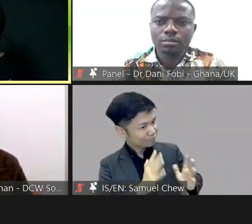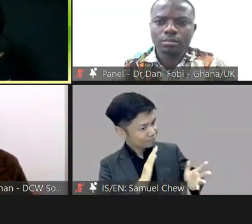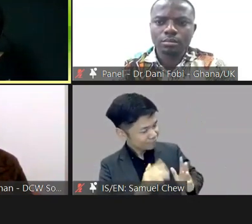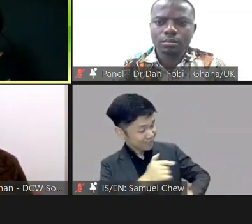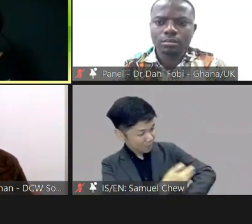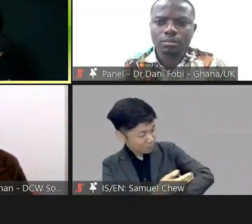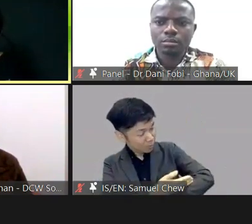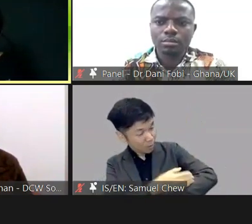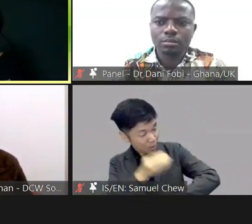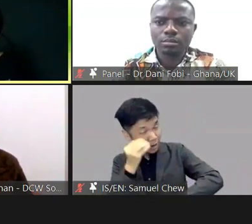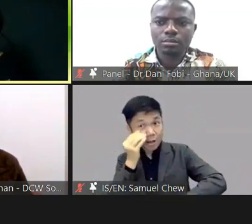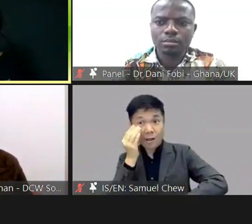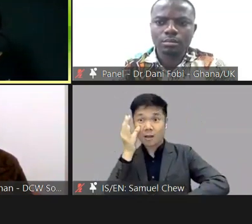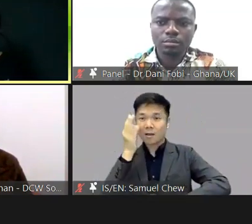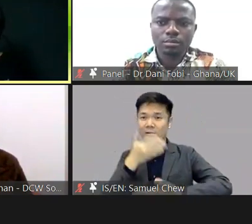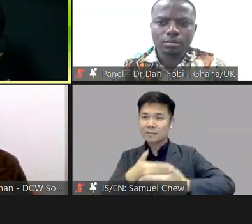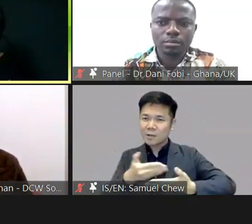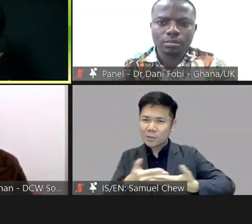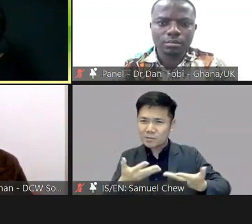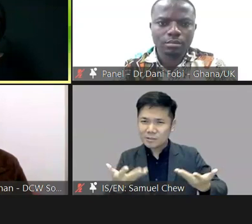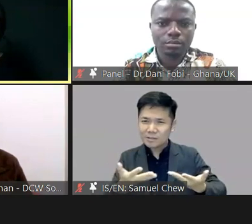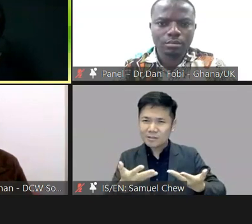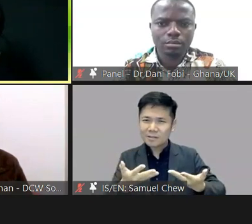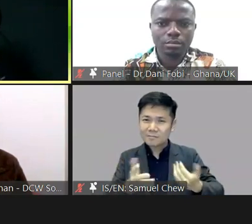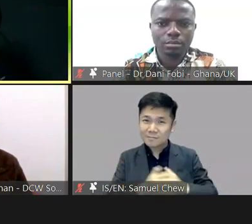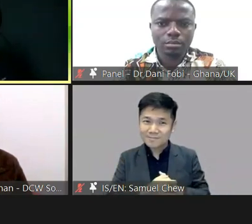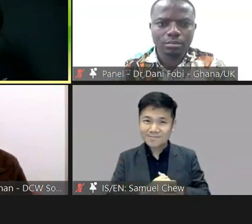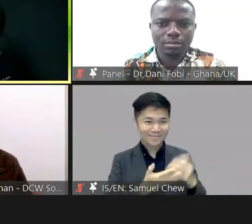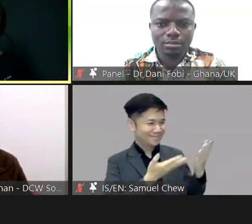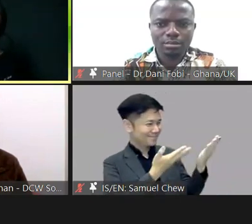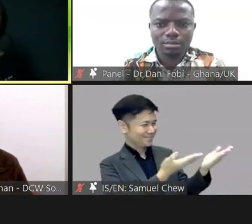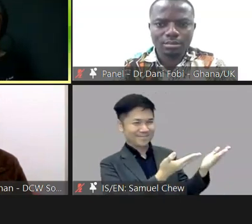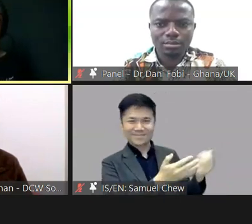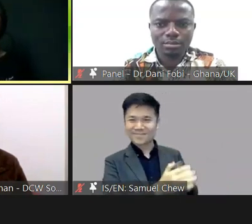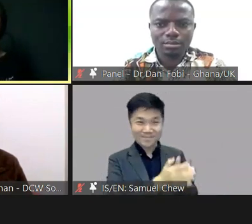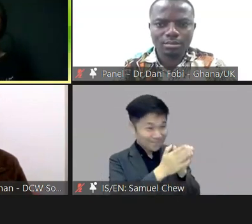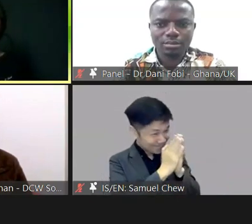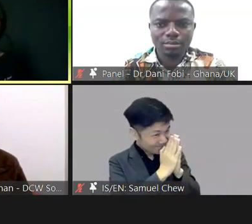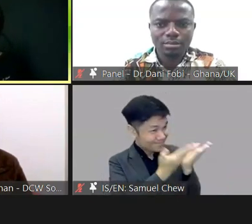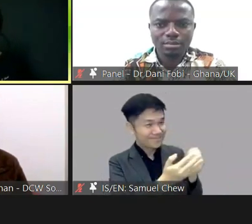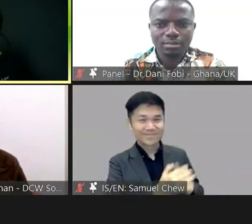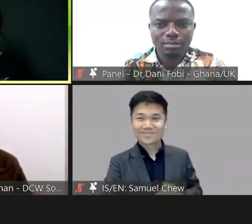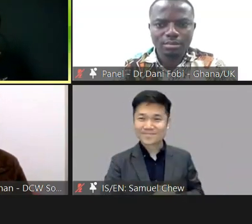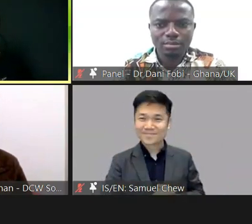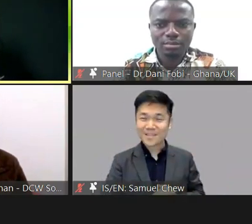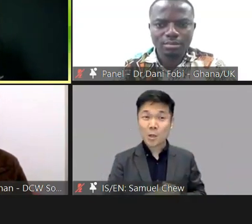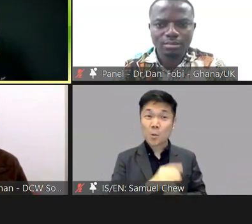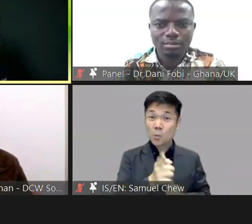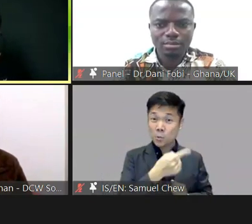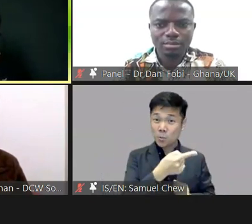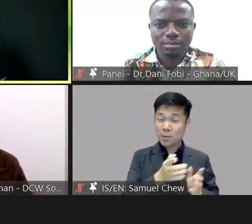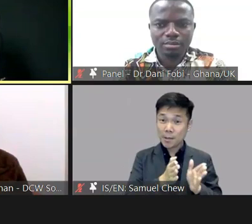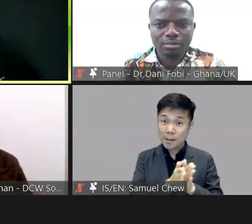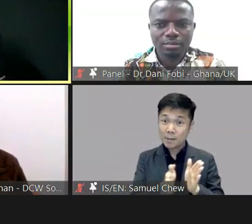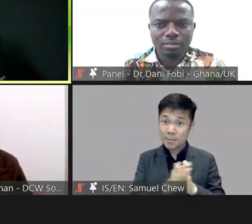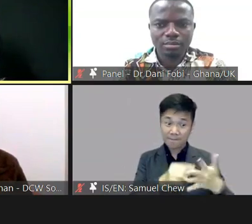So I wonder, again, sorry, back to you, Rose. I think you raised that as one of the 5 tips, and then perhaps